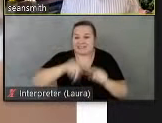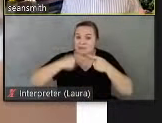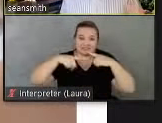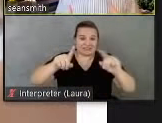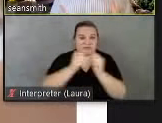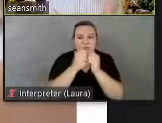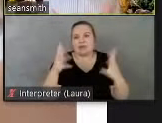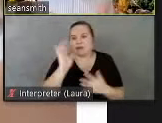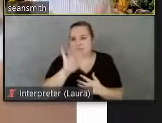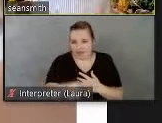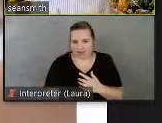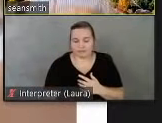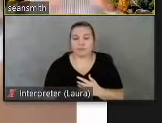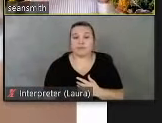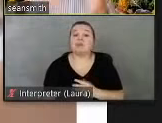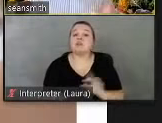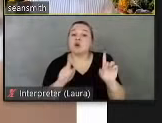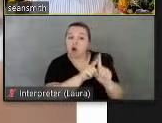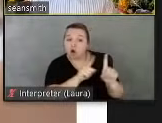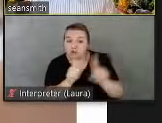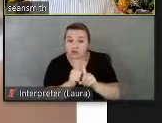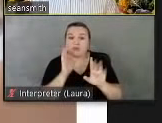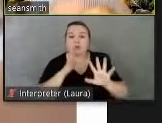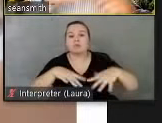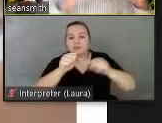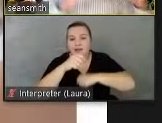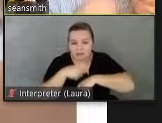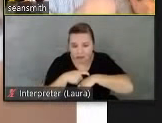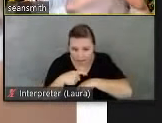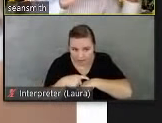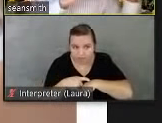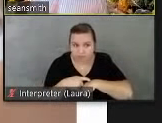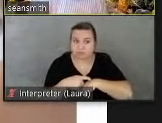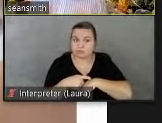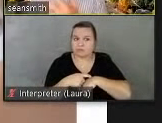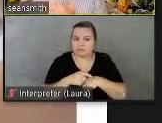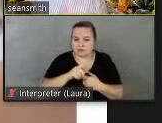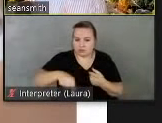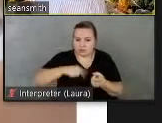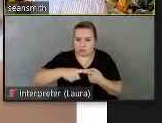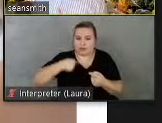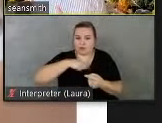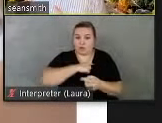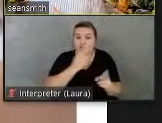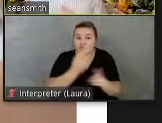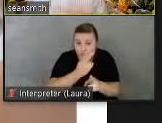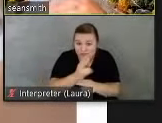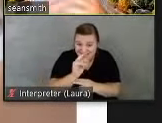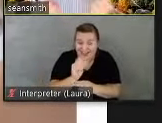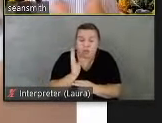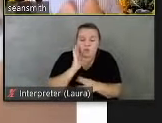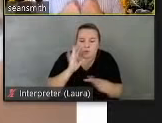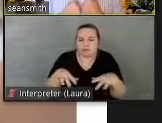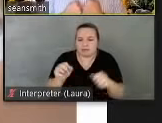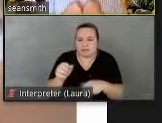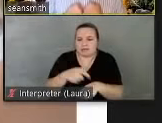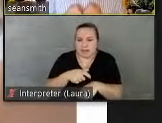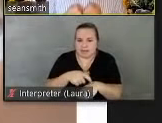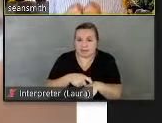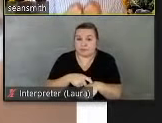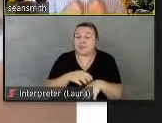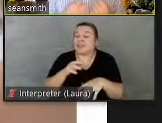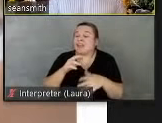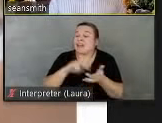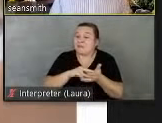them. And by the way, they're going to take time. And actually, when we're using them, they're going to take time. Time away from our